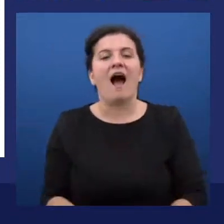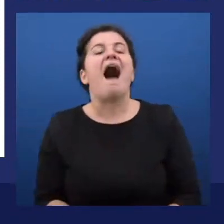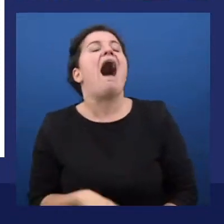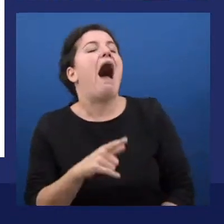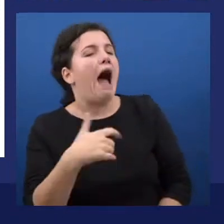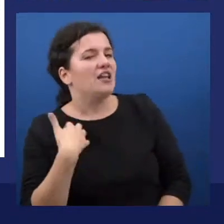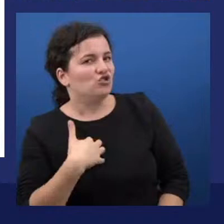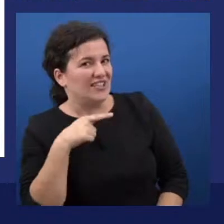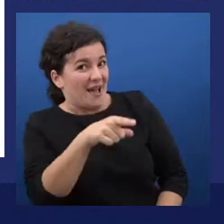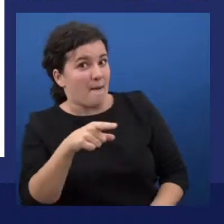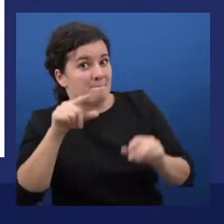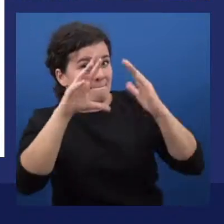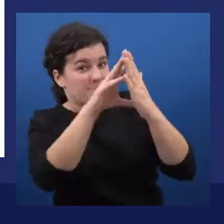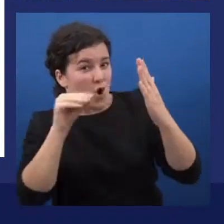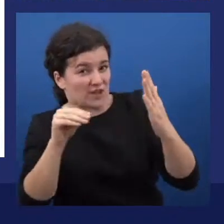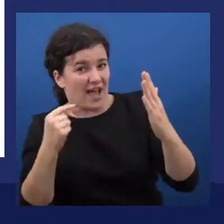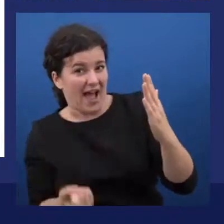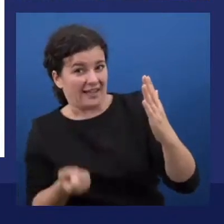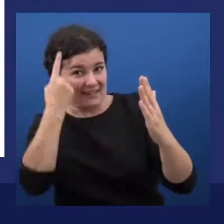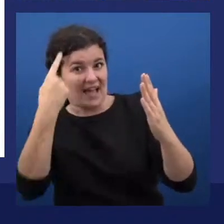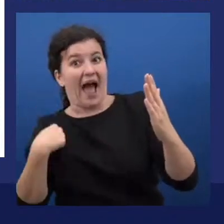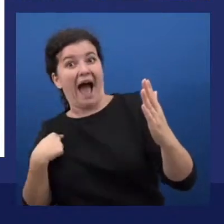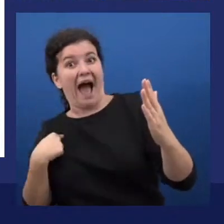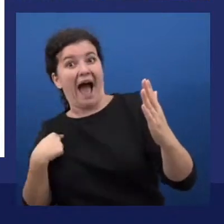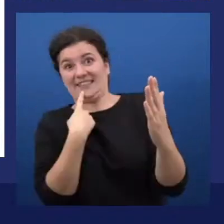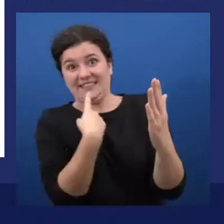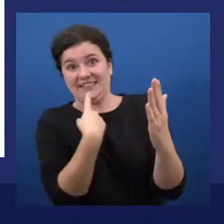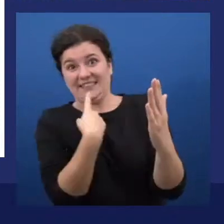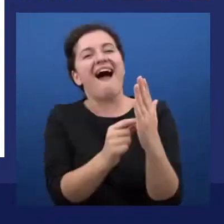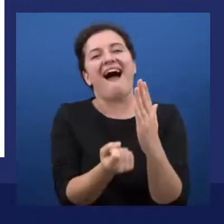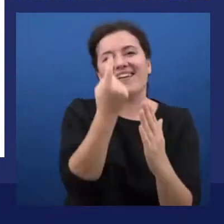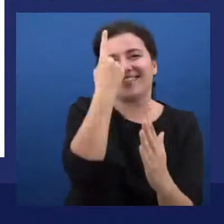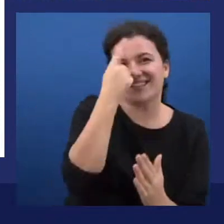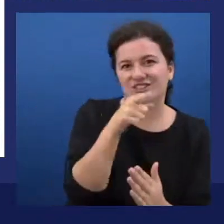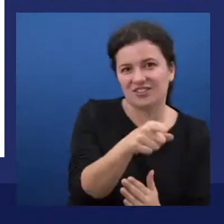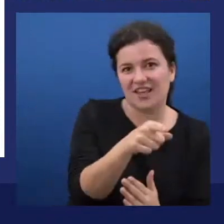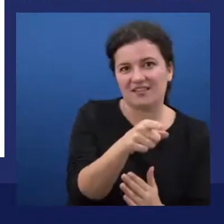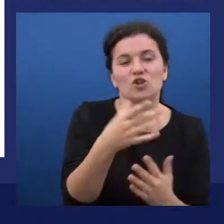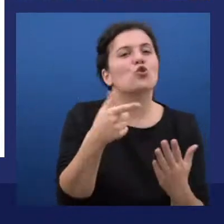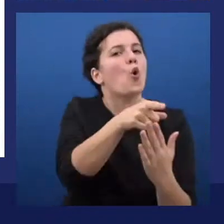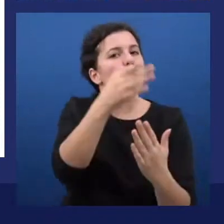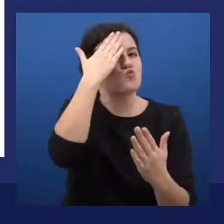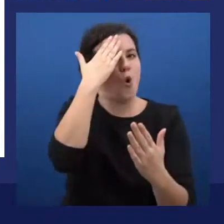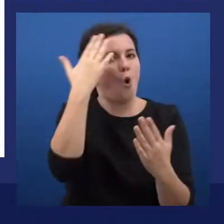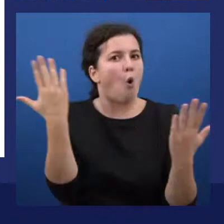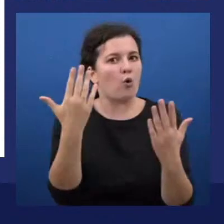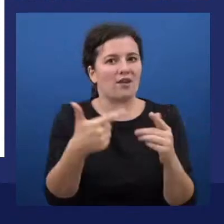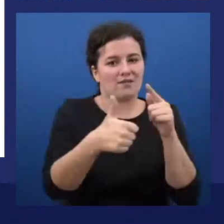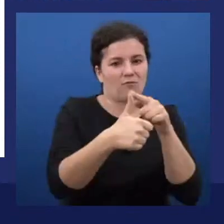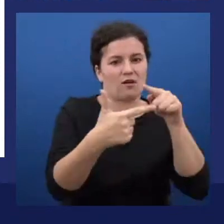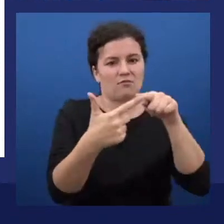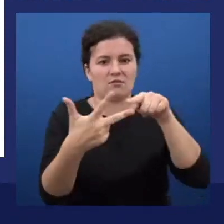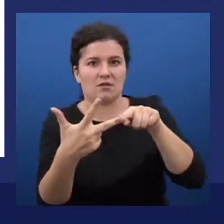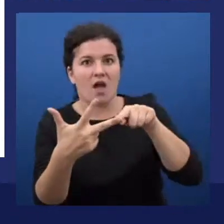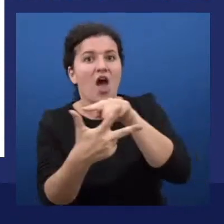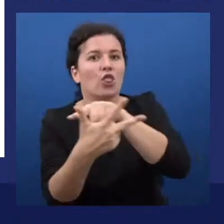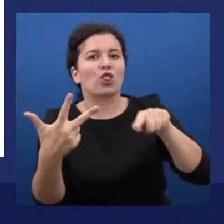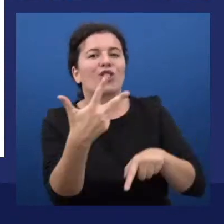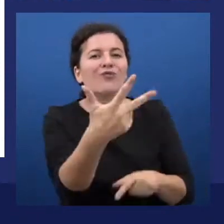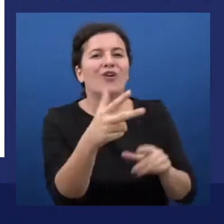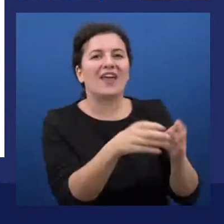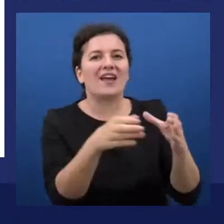to give it a picture of Seth, in this case, I would either be Bart, Krusty, or Mr. Burns if we